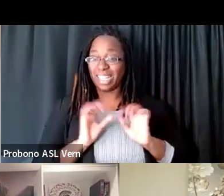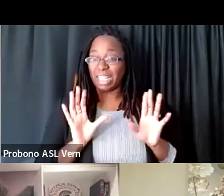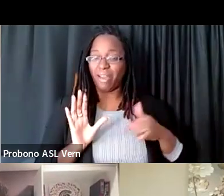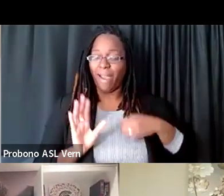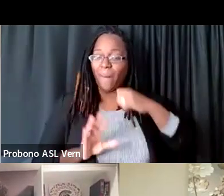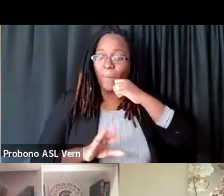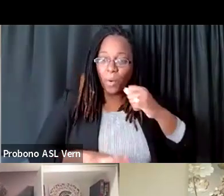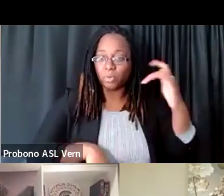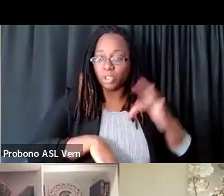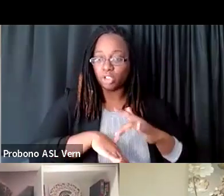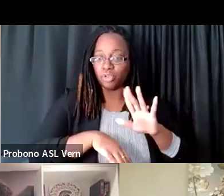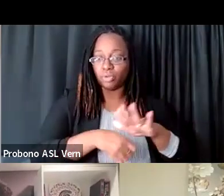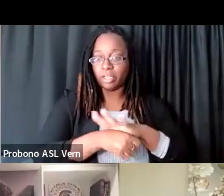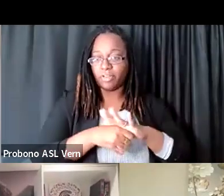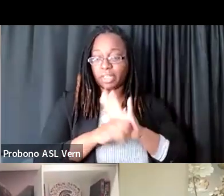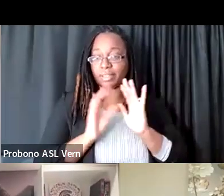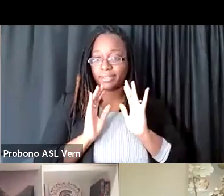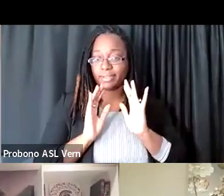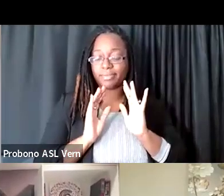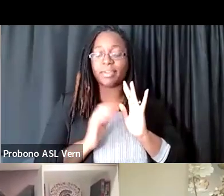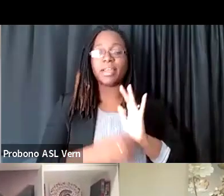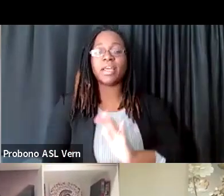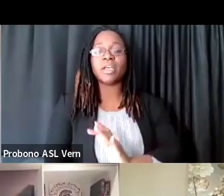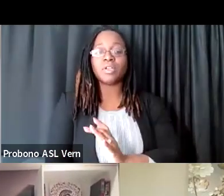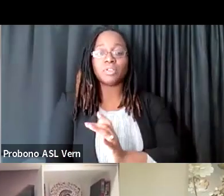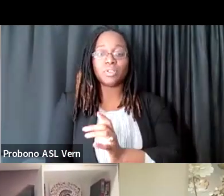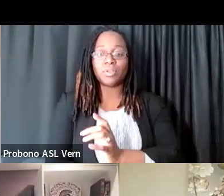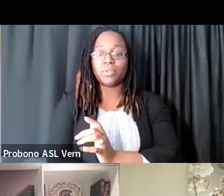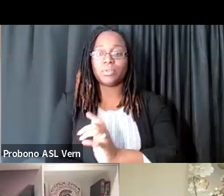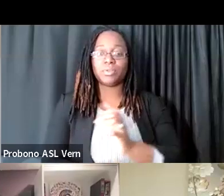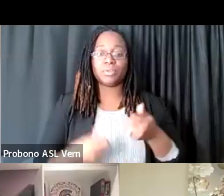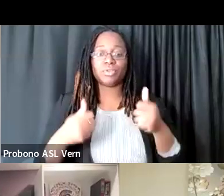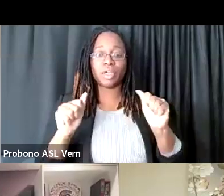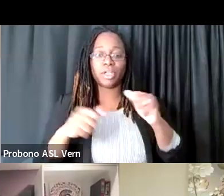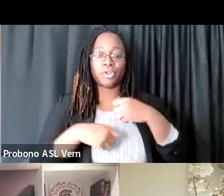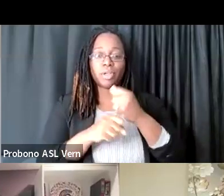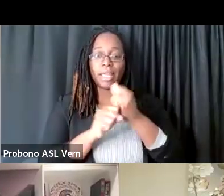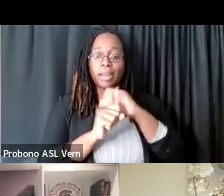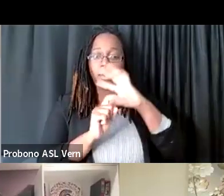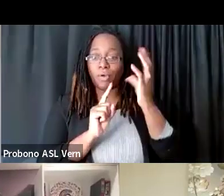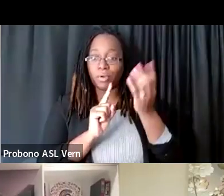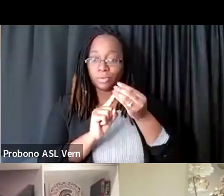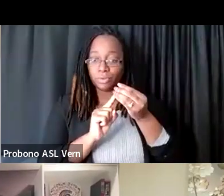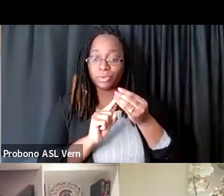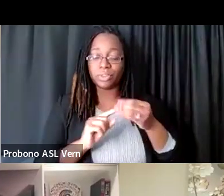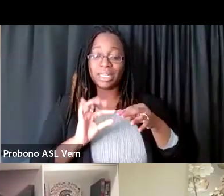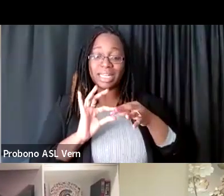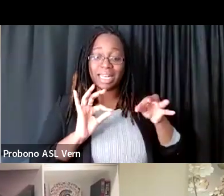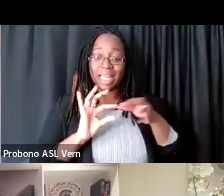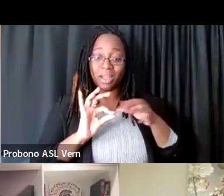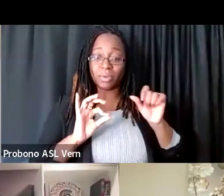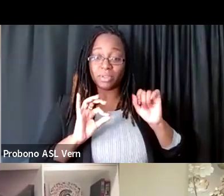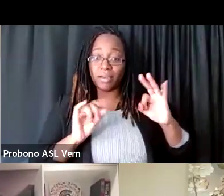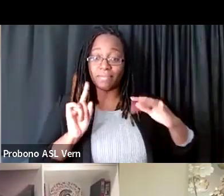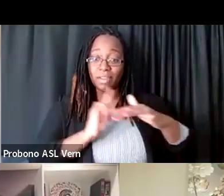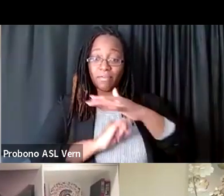other person in those areas. And so creating a culture where the language of the environment gives you